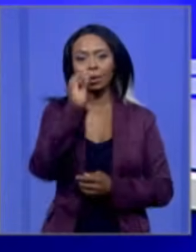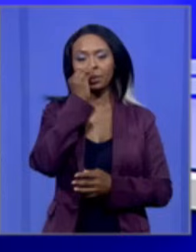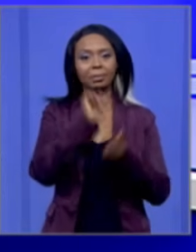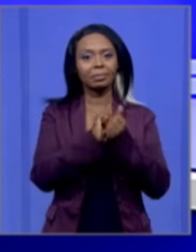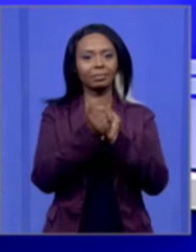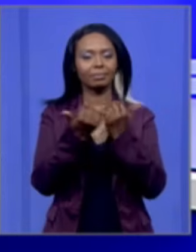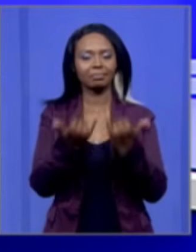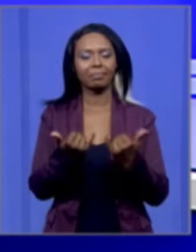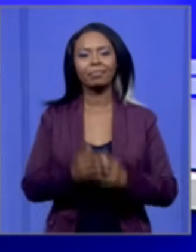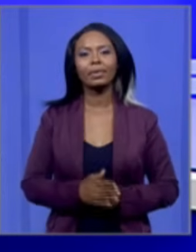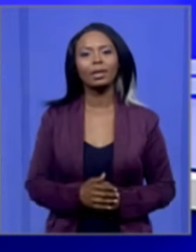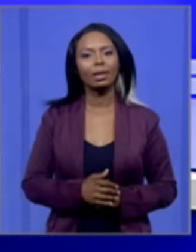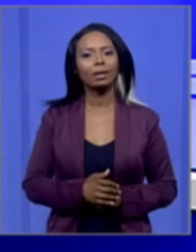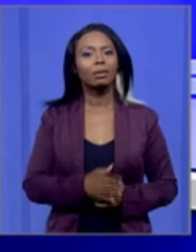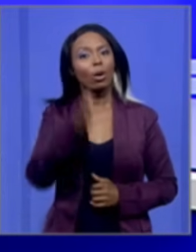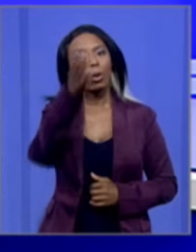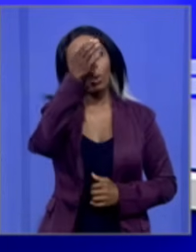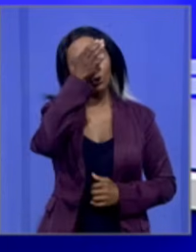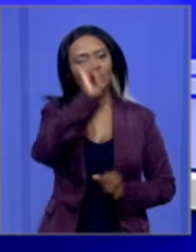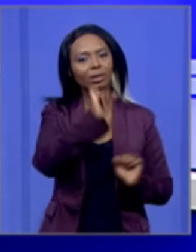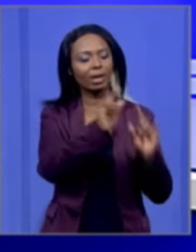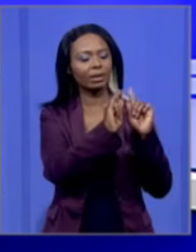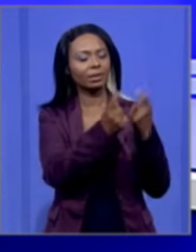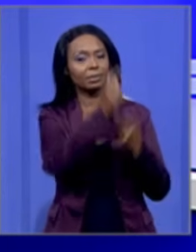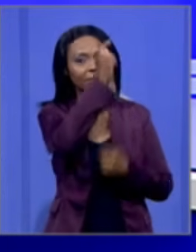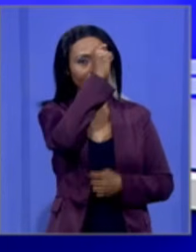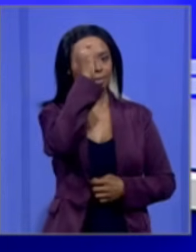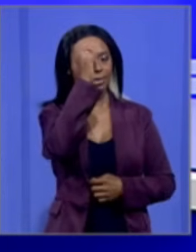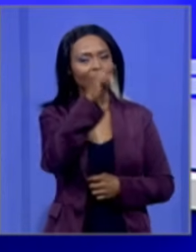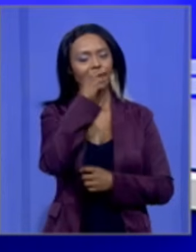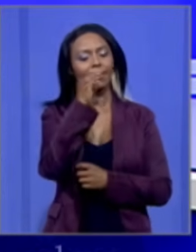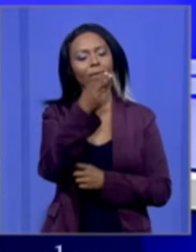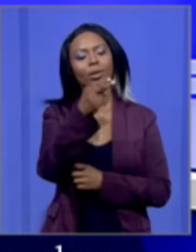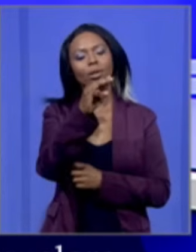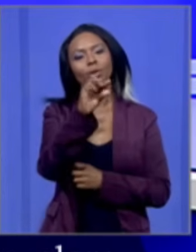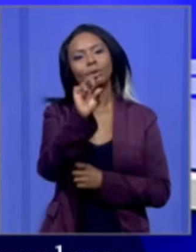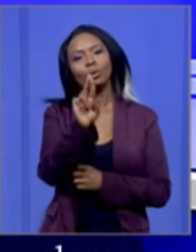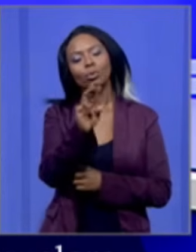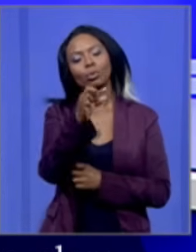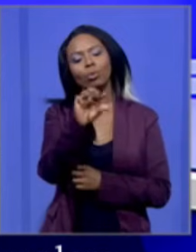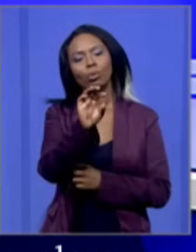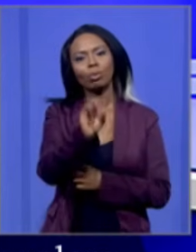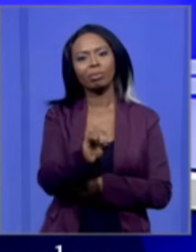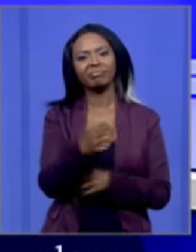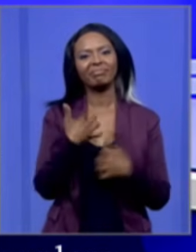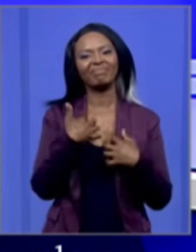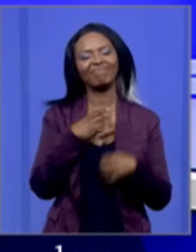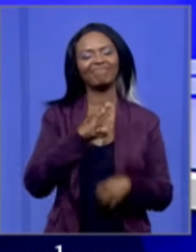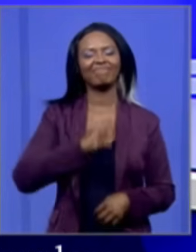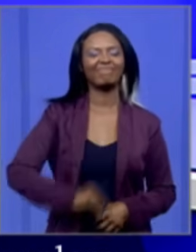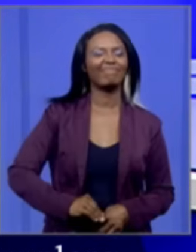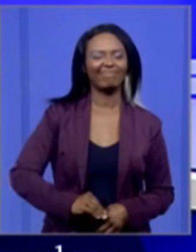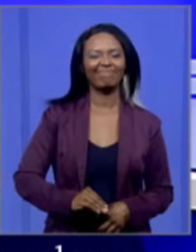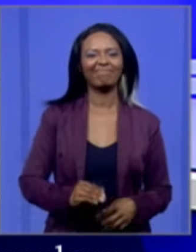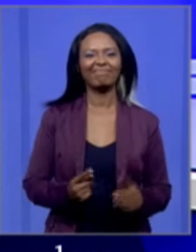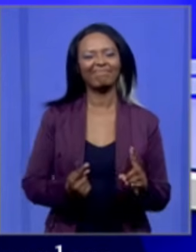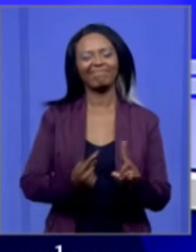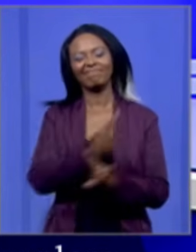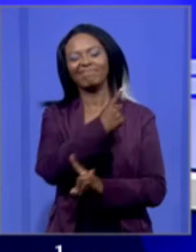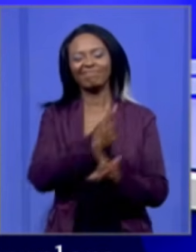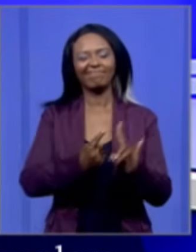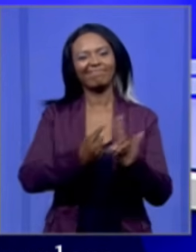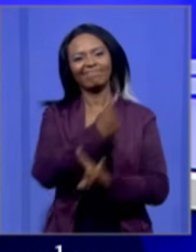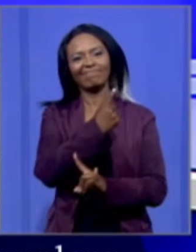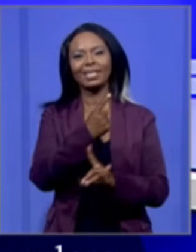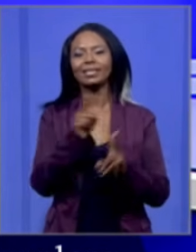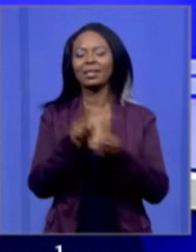Dipapading, mohlahli wa Bafana Hugo Bruce o nyamišitšwe ke menyetla yeo e fošitšwego ya go nweša le